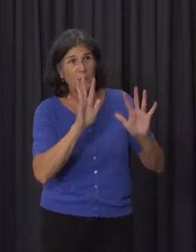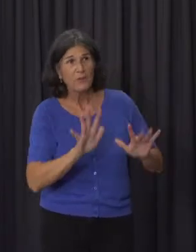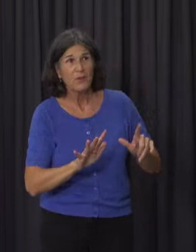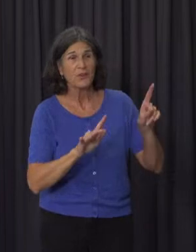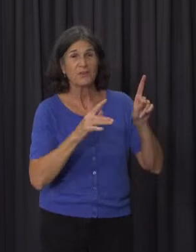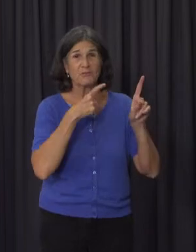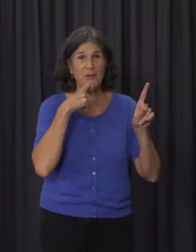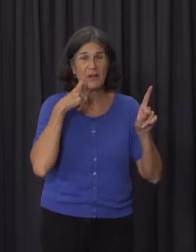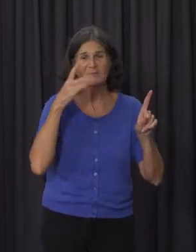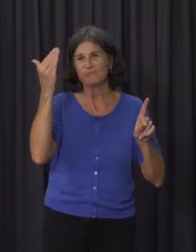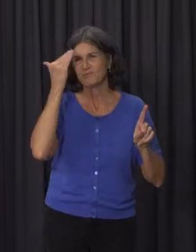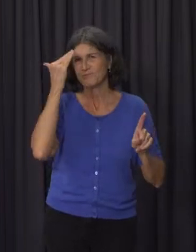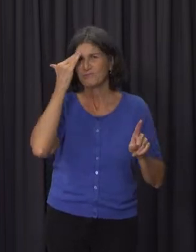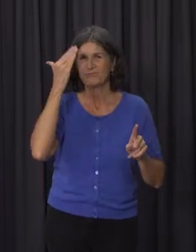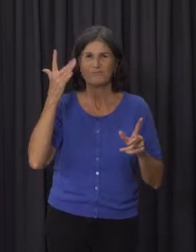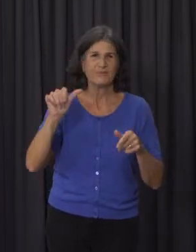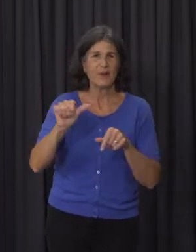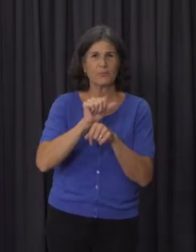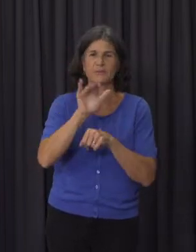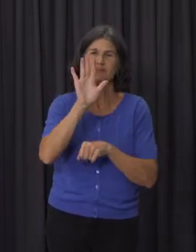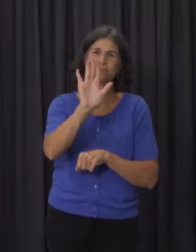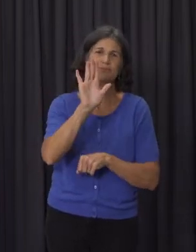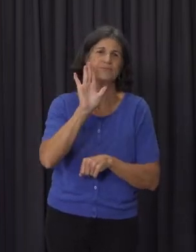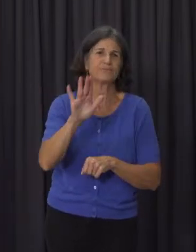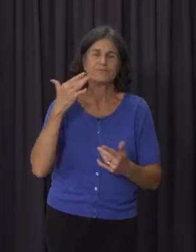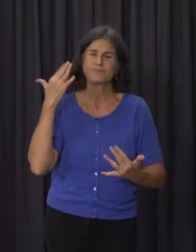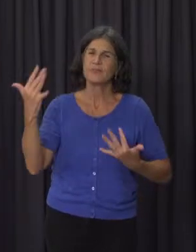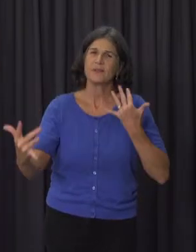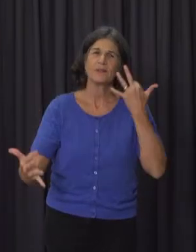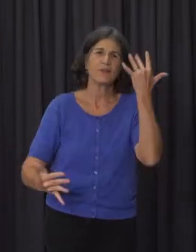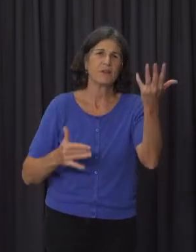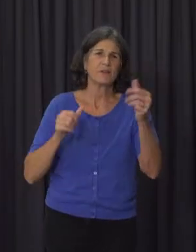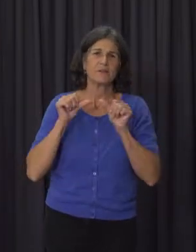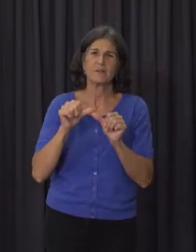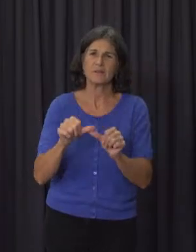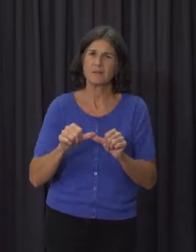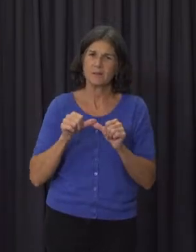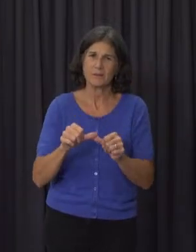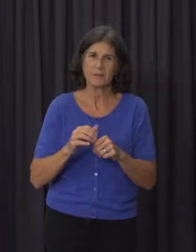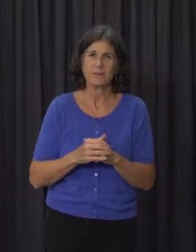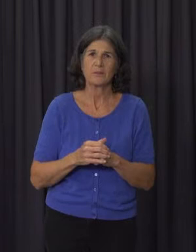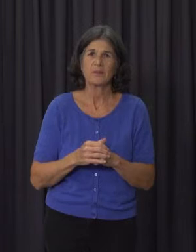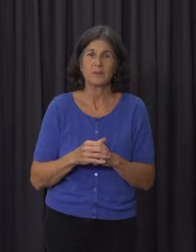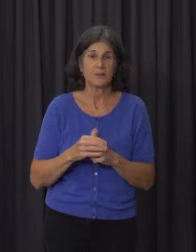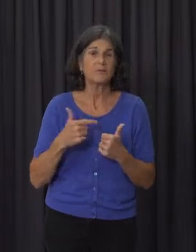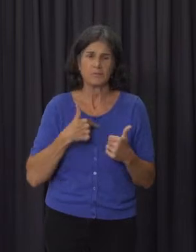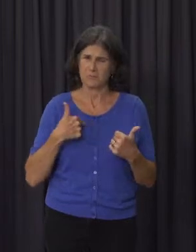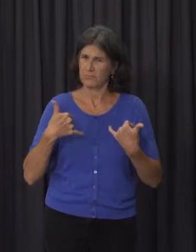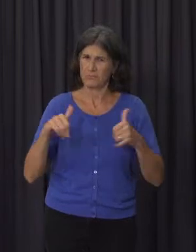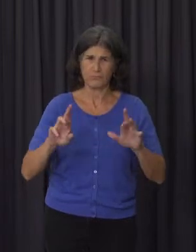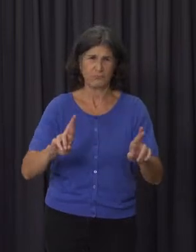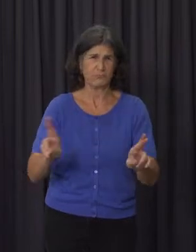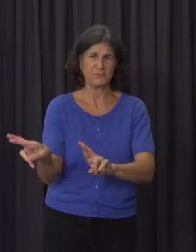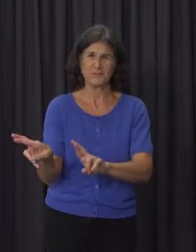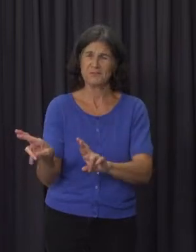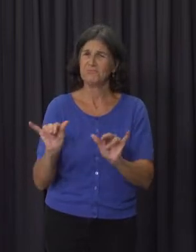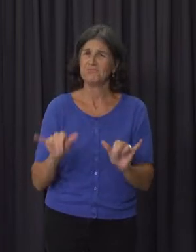these wildfires, but we are prepared for it. Thank you. Operator, can you put through the next caller?